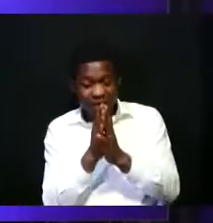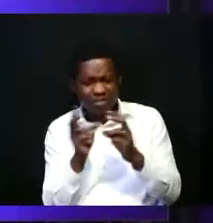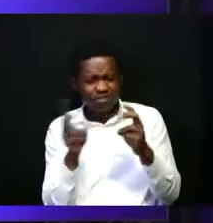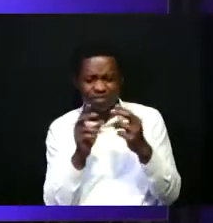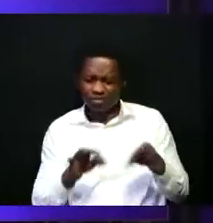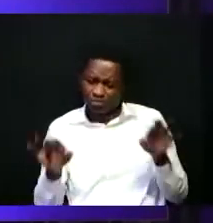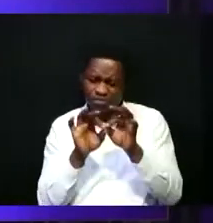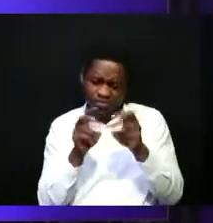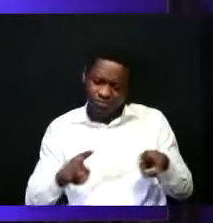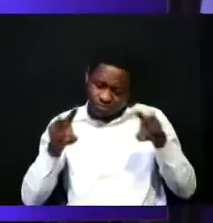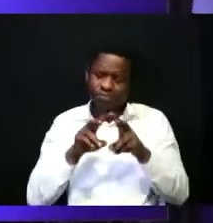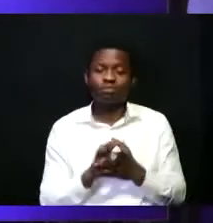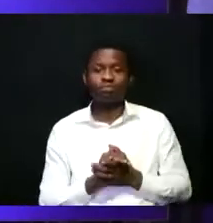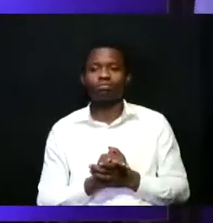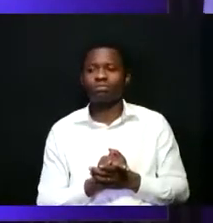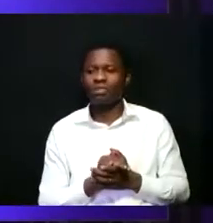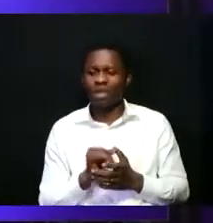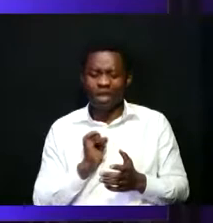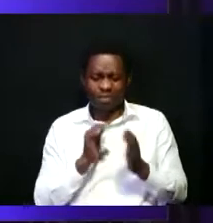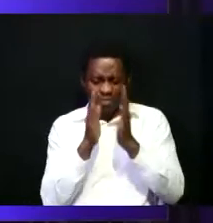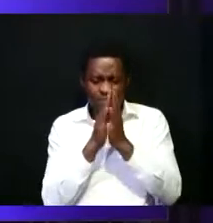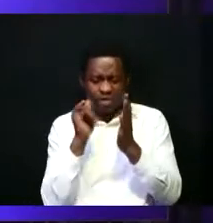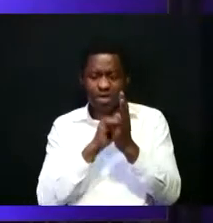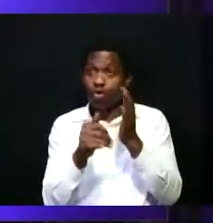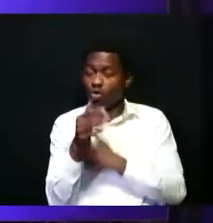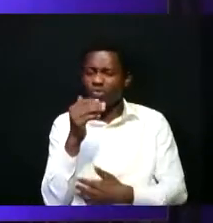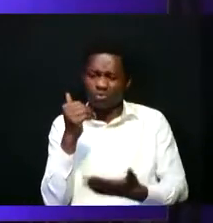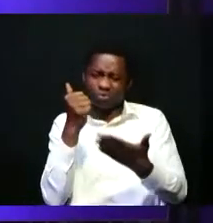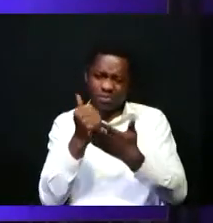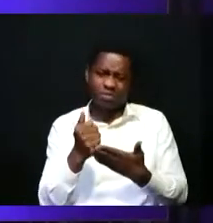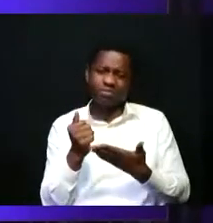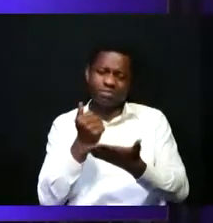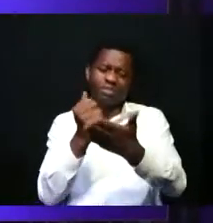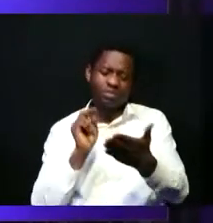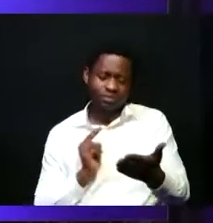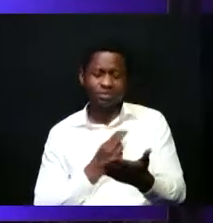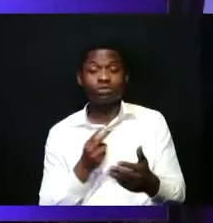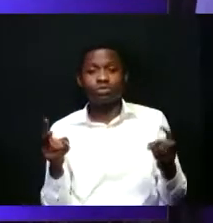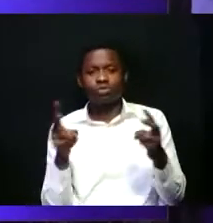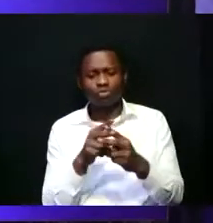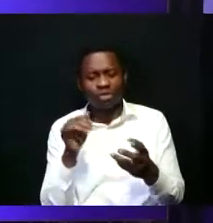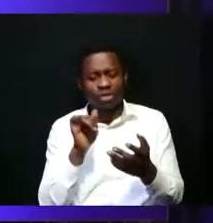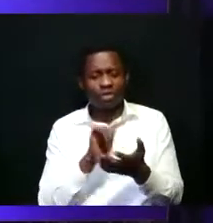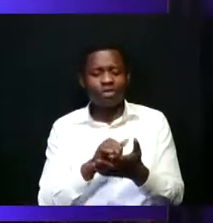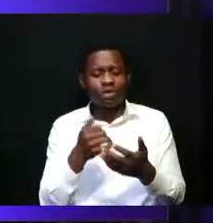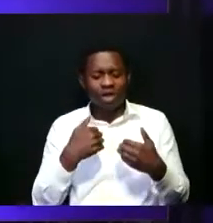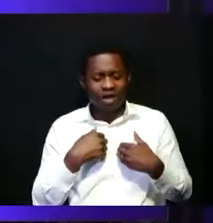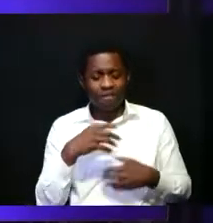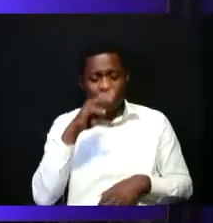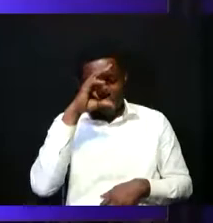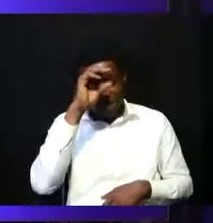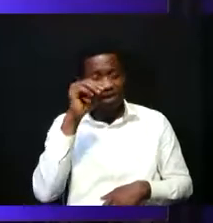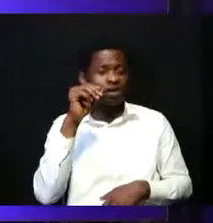I pray that God will help us. That we will have men and women who will be